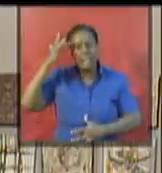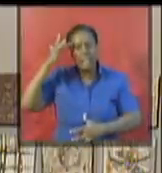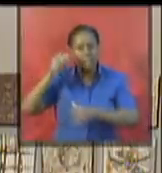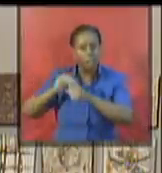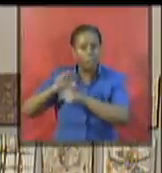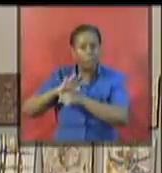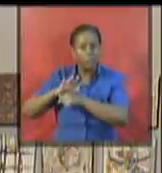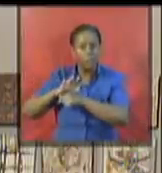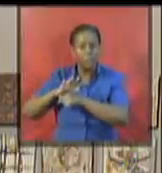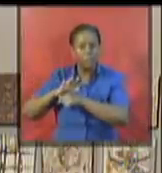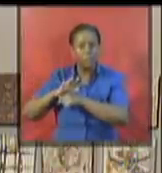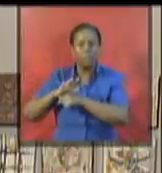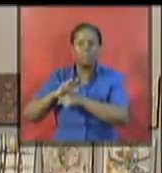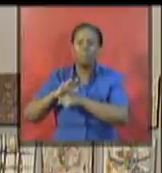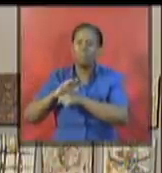transmitted